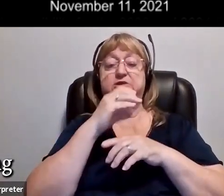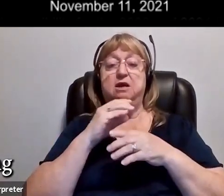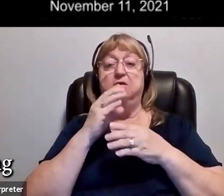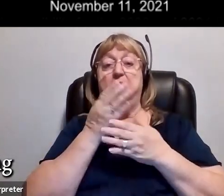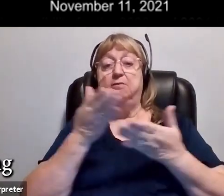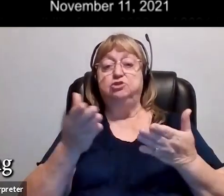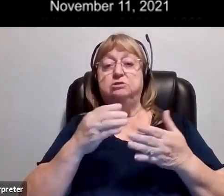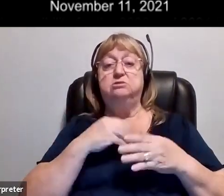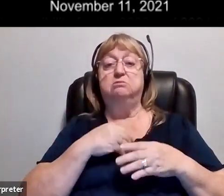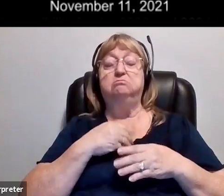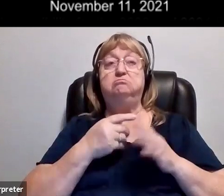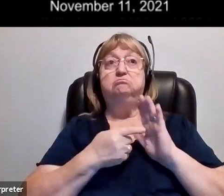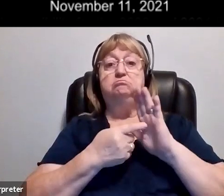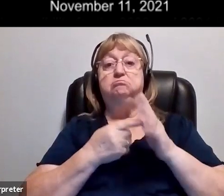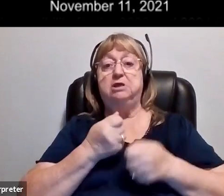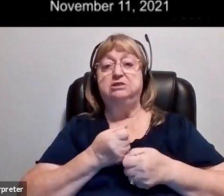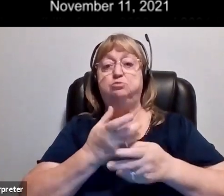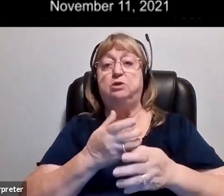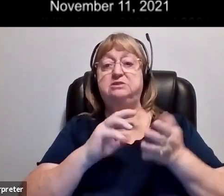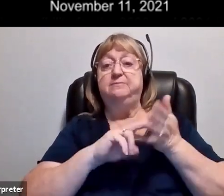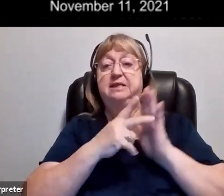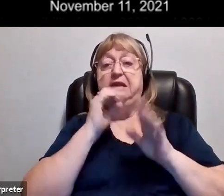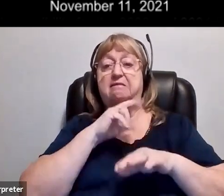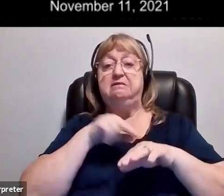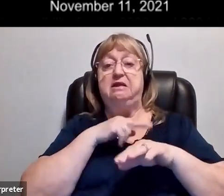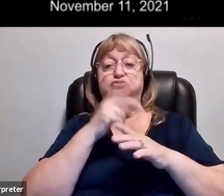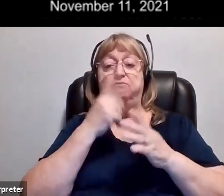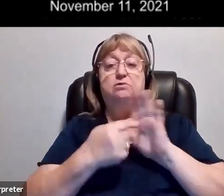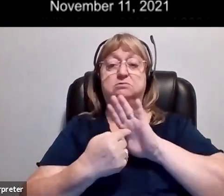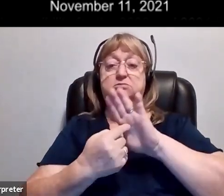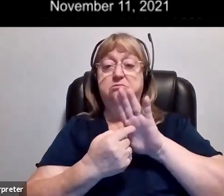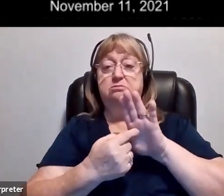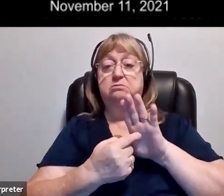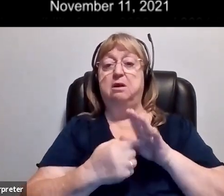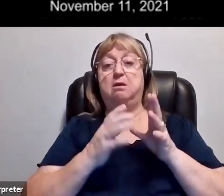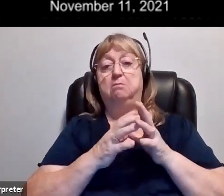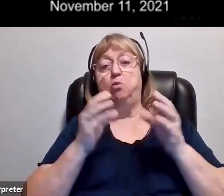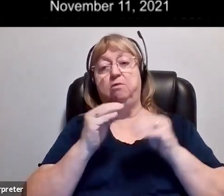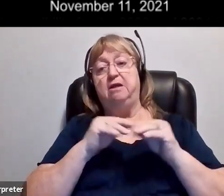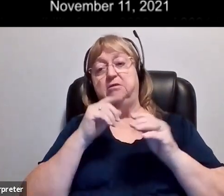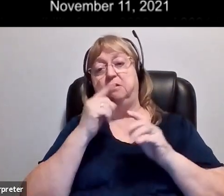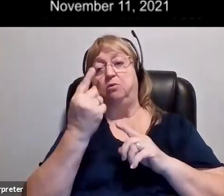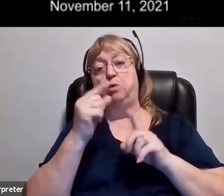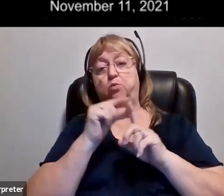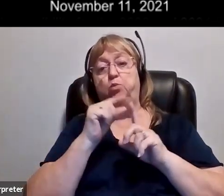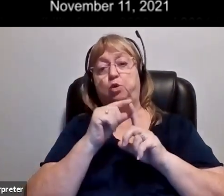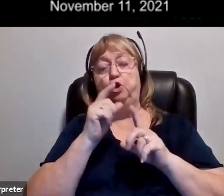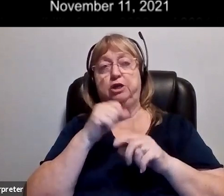often express the meaning and nature of what is represented, much more than a single word in the